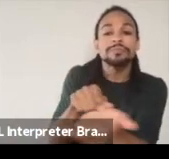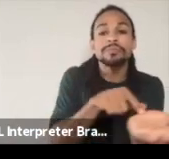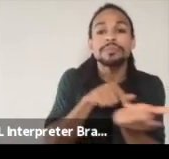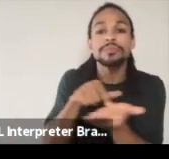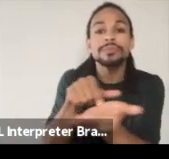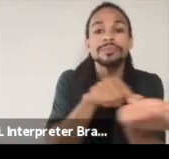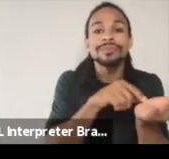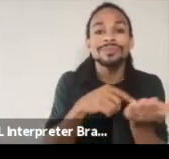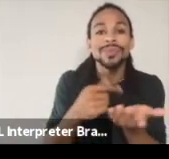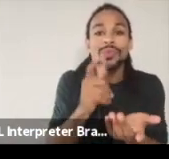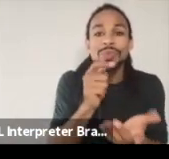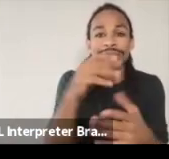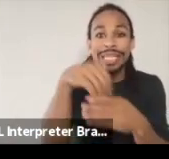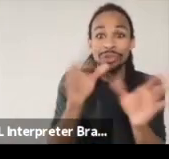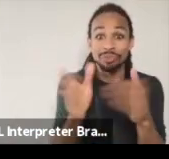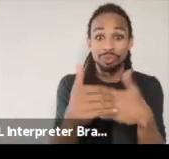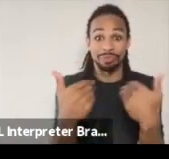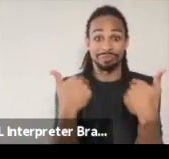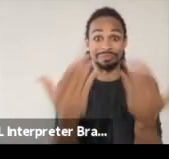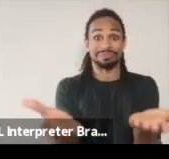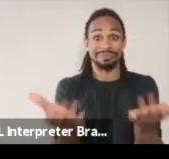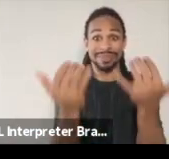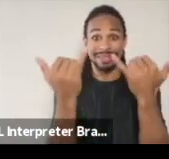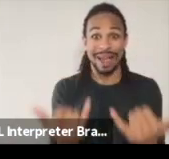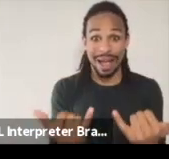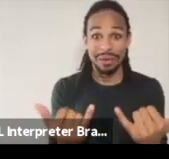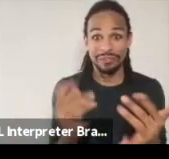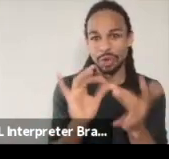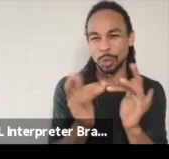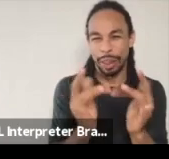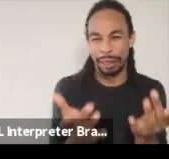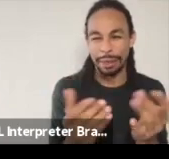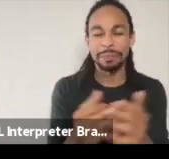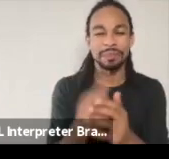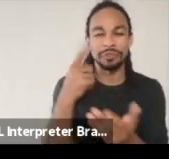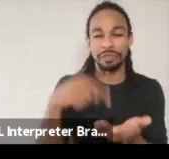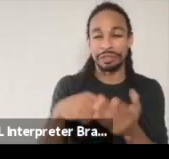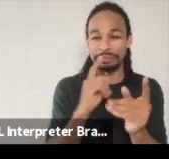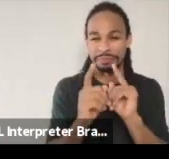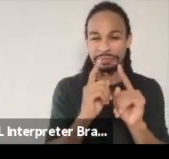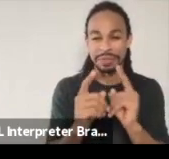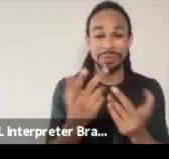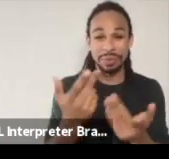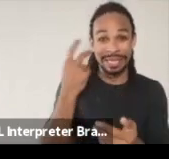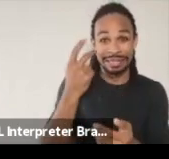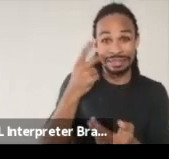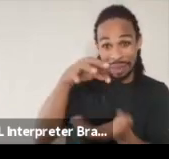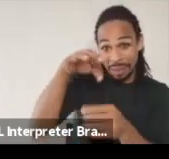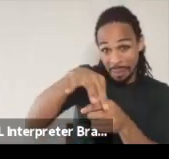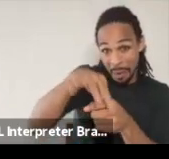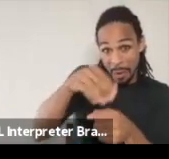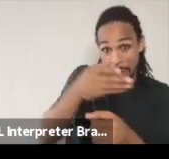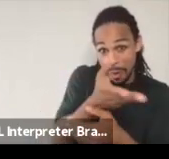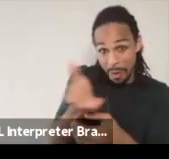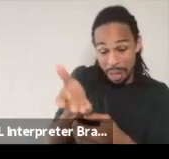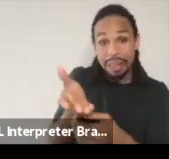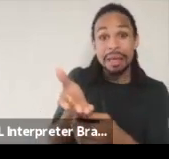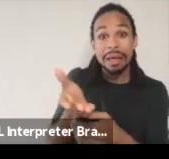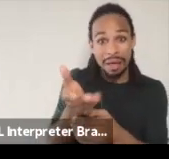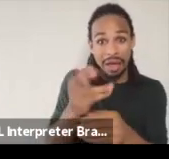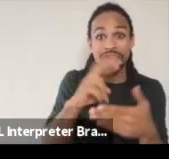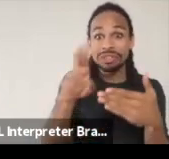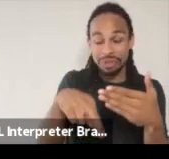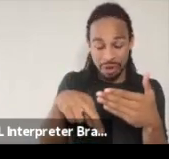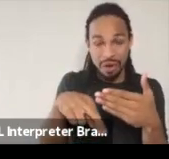person, but who's in the room for this conversation. And so what we're seeing based on the poll results so far,